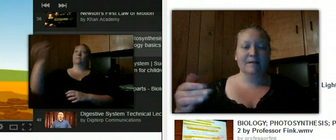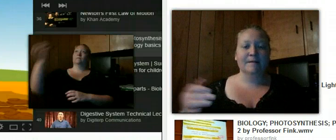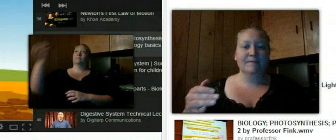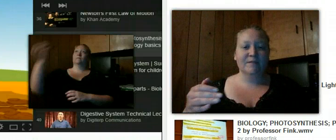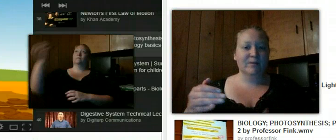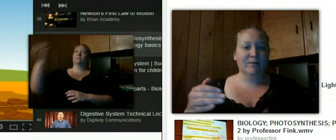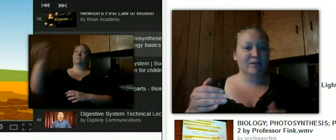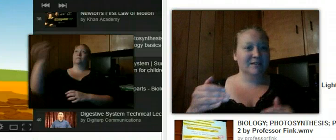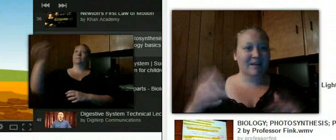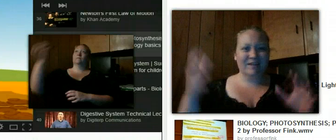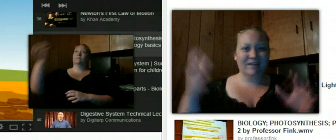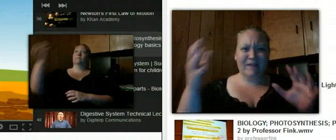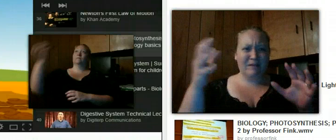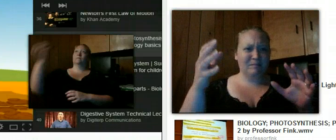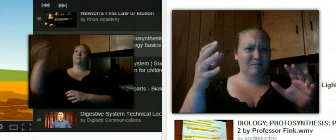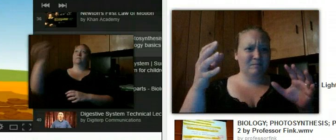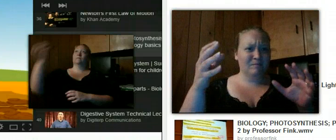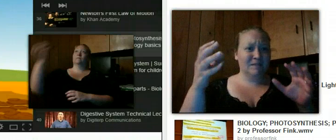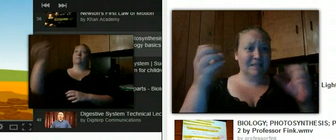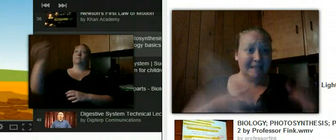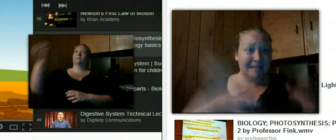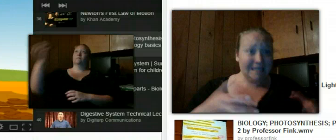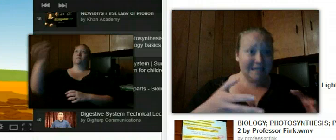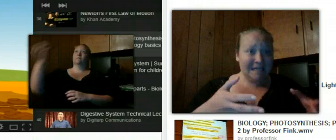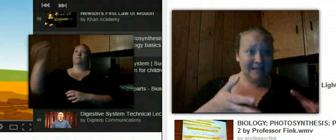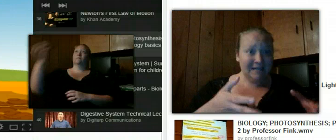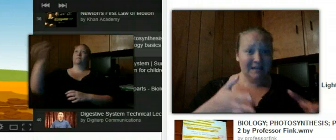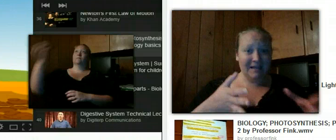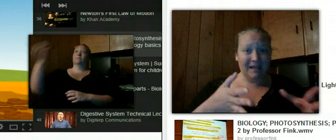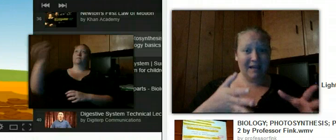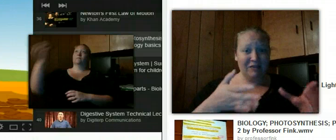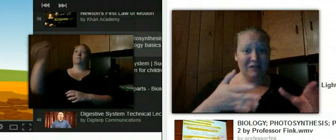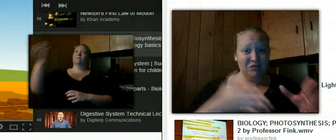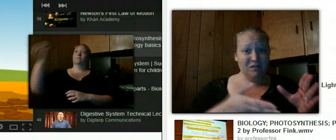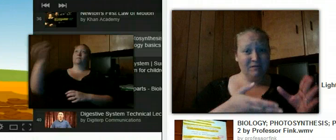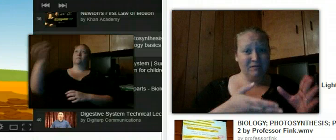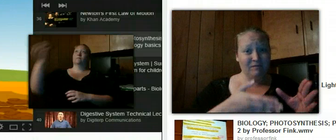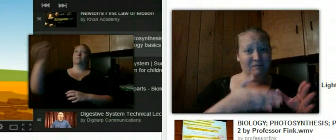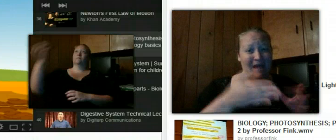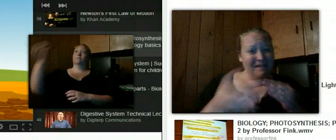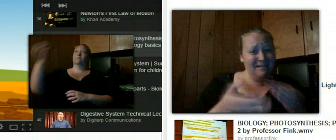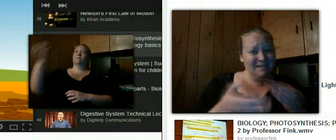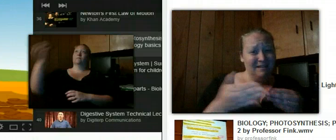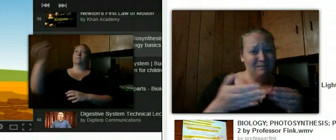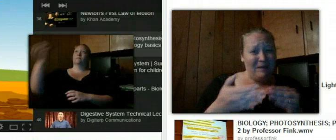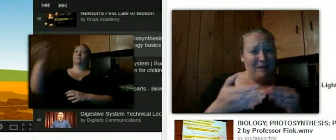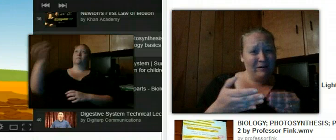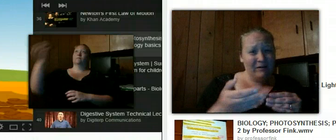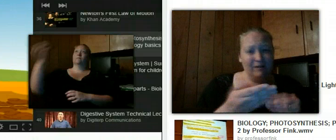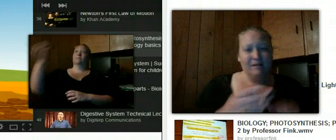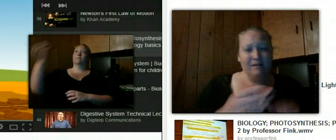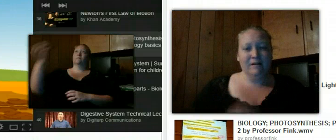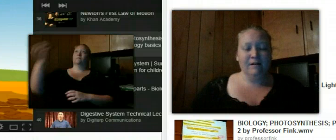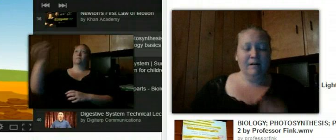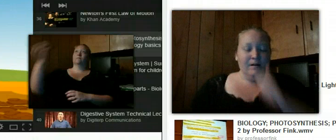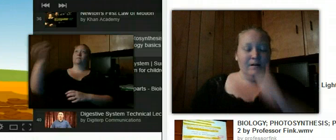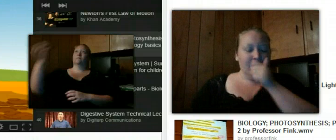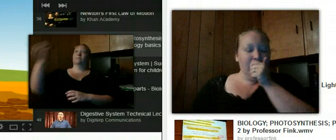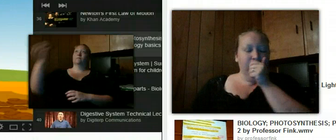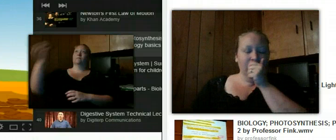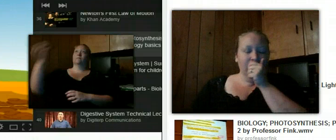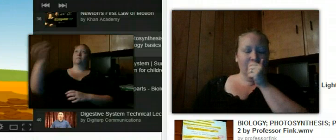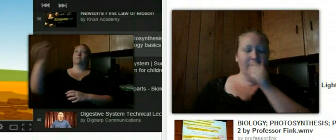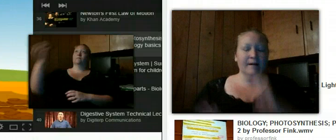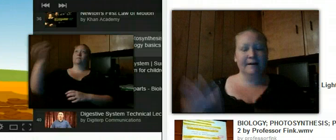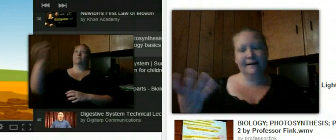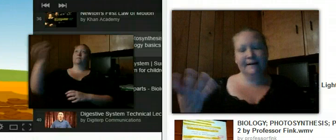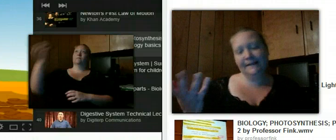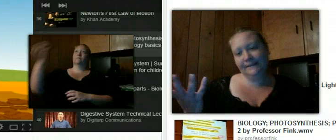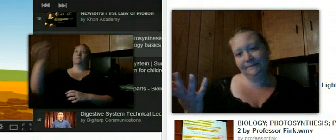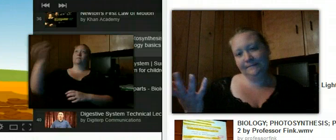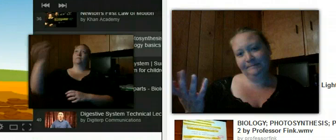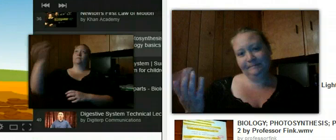part. So I just kind of like deleted it, and I should have ended it better,